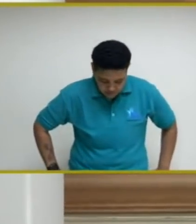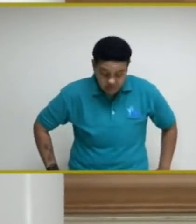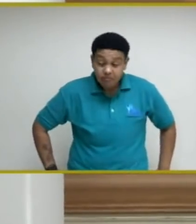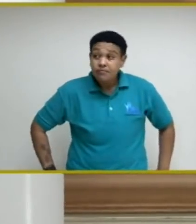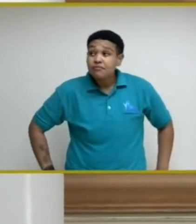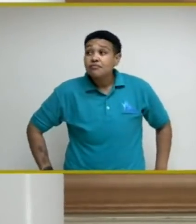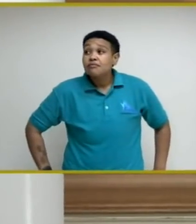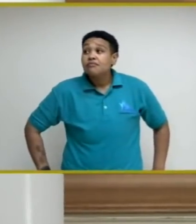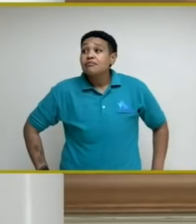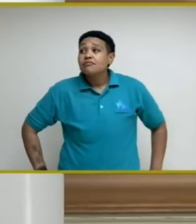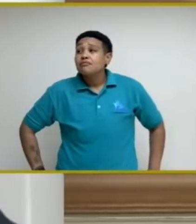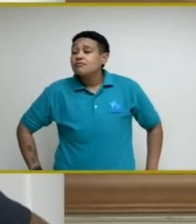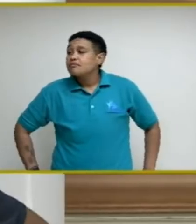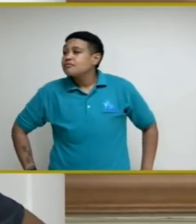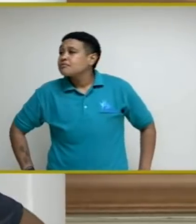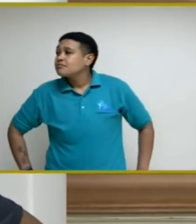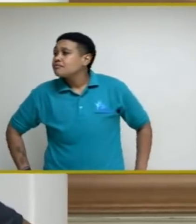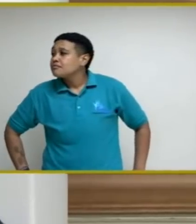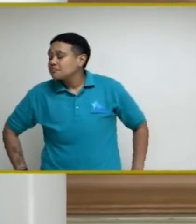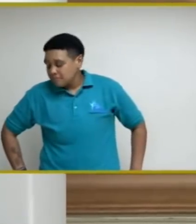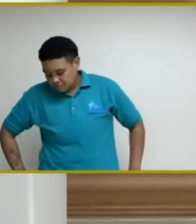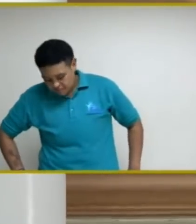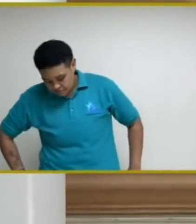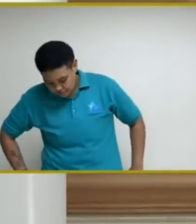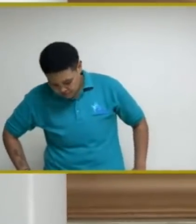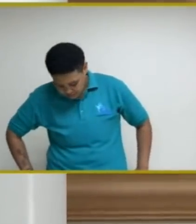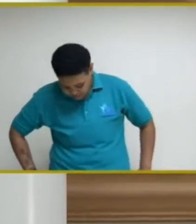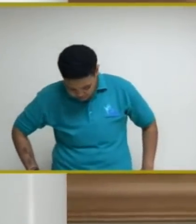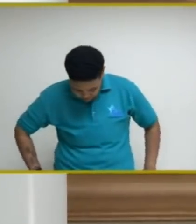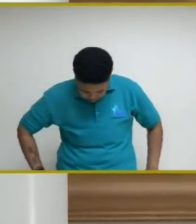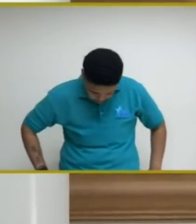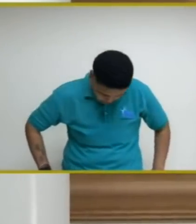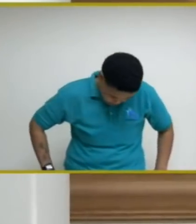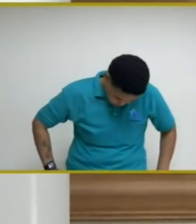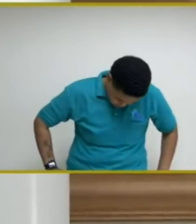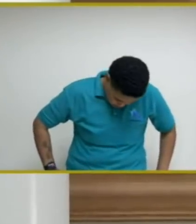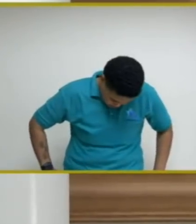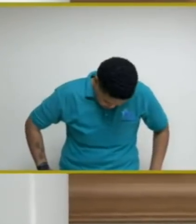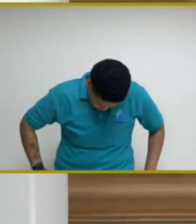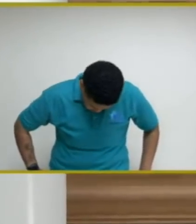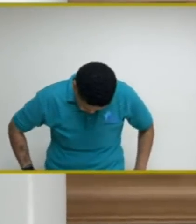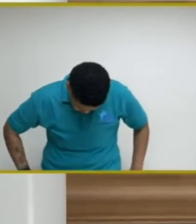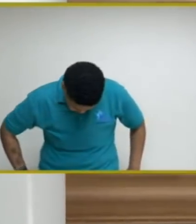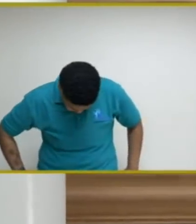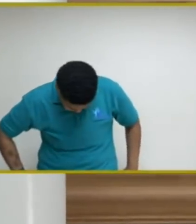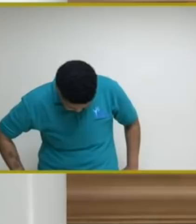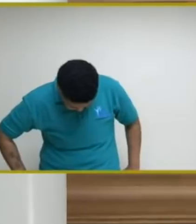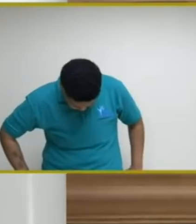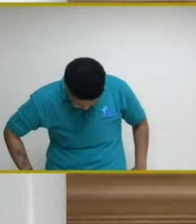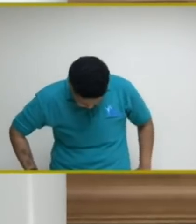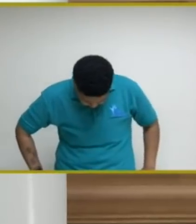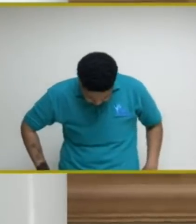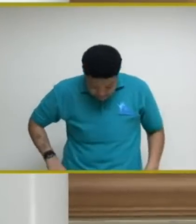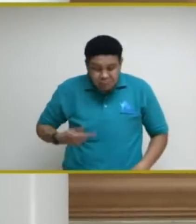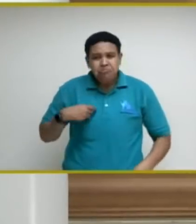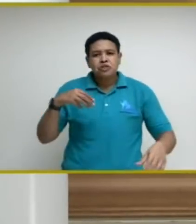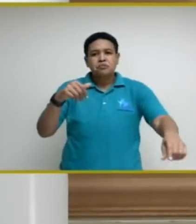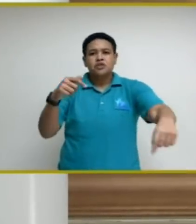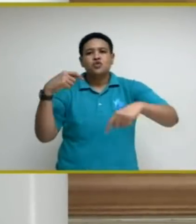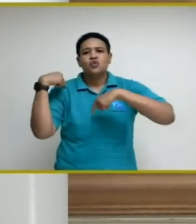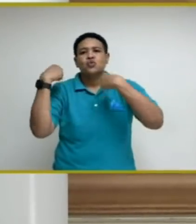So there you have it. This is our expenditure to date. We have explained that the issue of